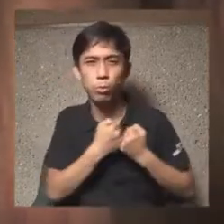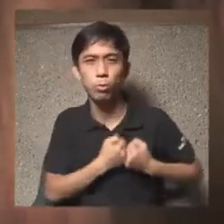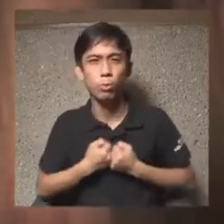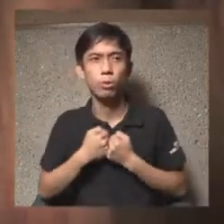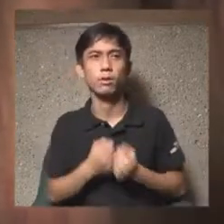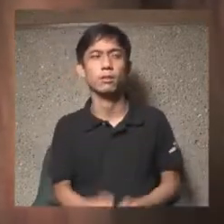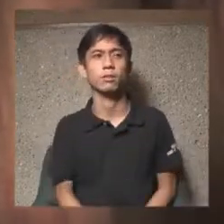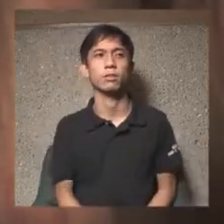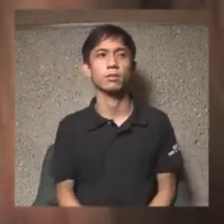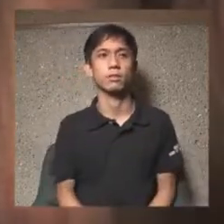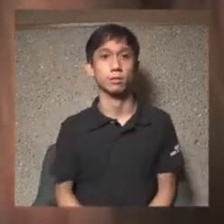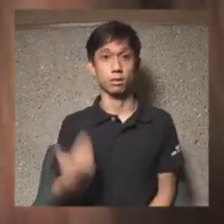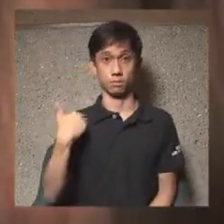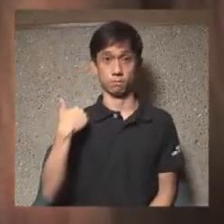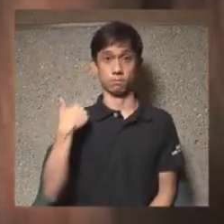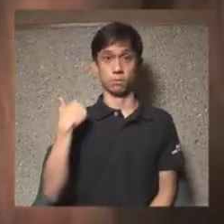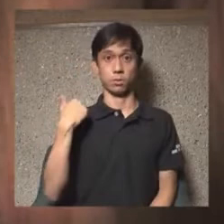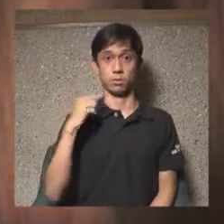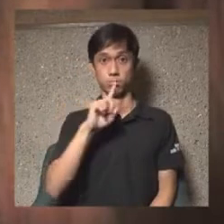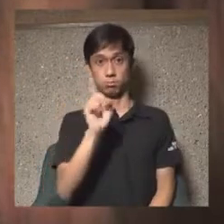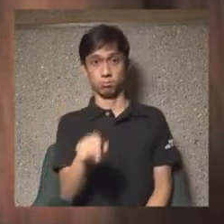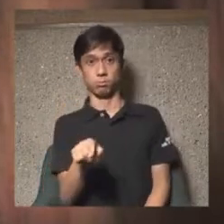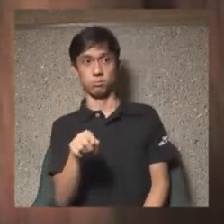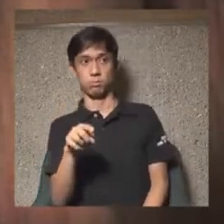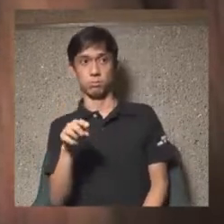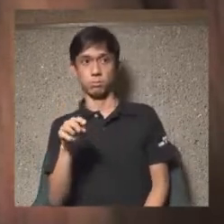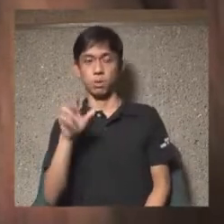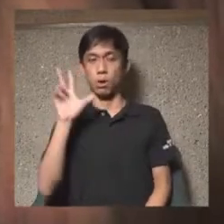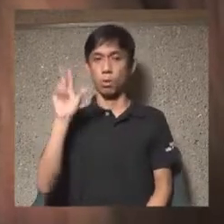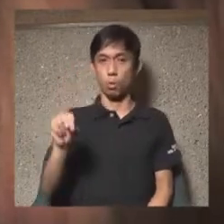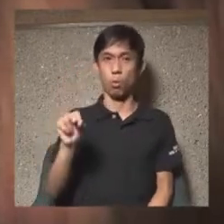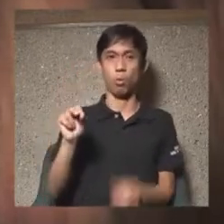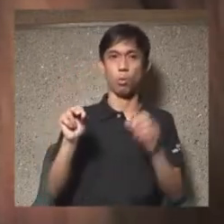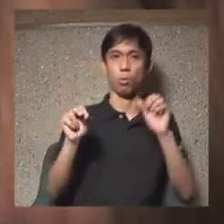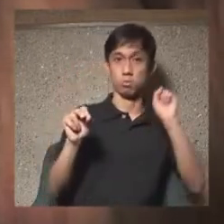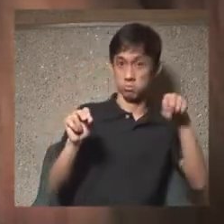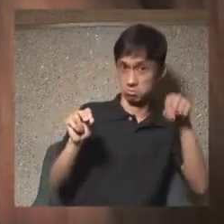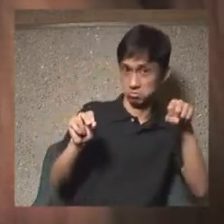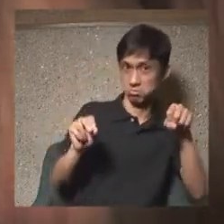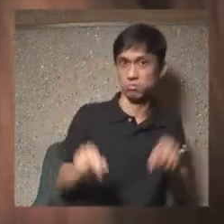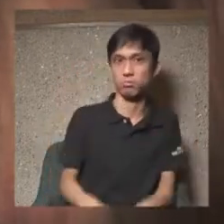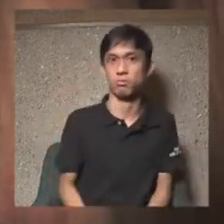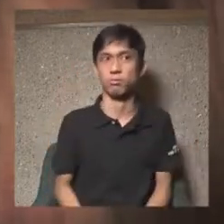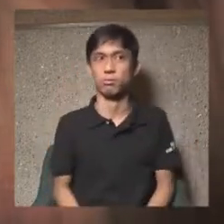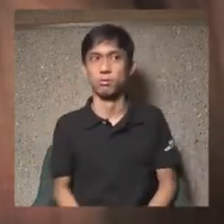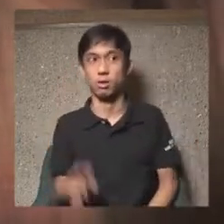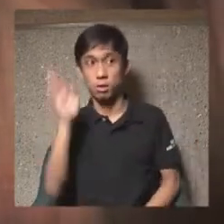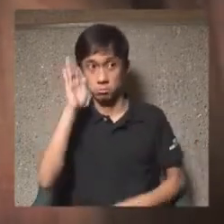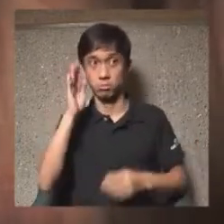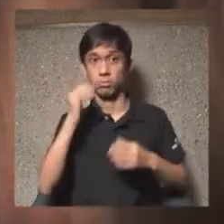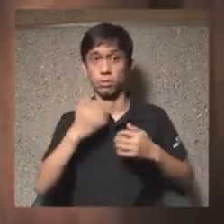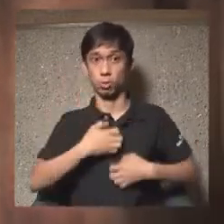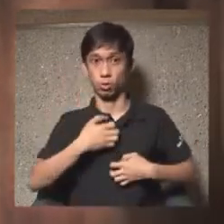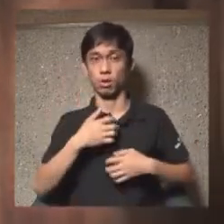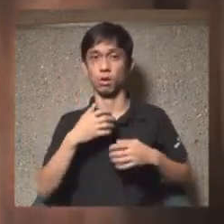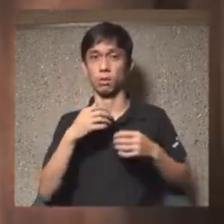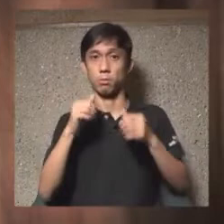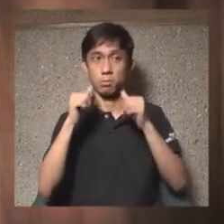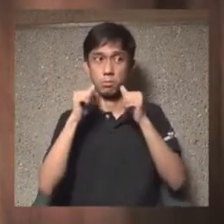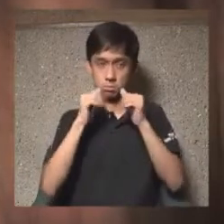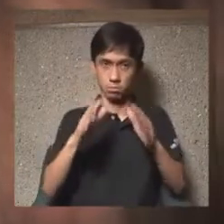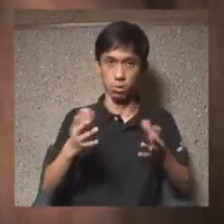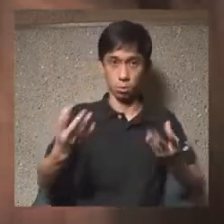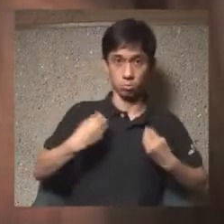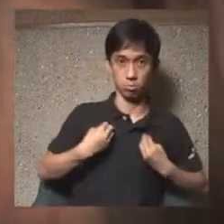or no? But did he enjoy the blessing? Never. He never enjoyed it. He wasn't able to enjoy